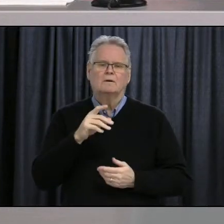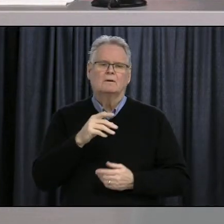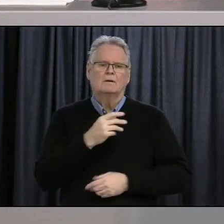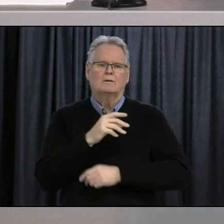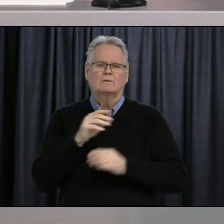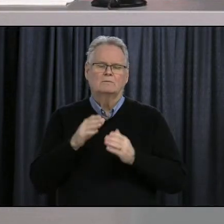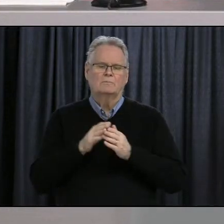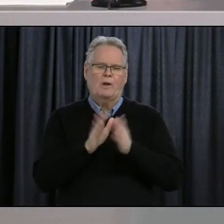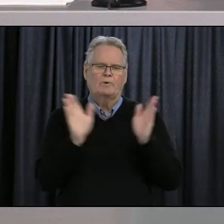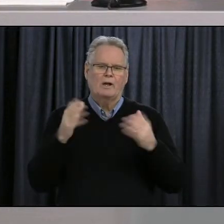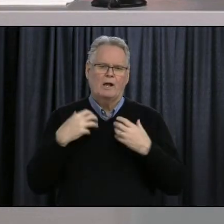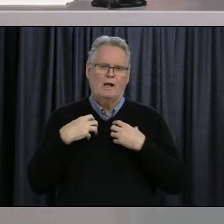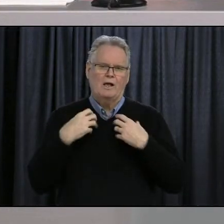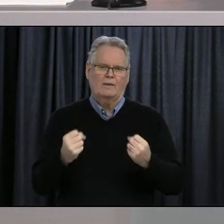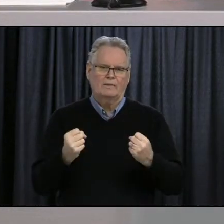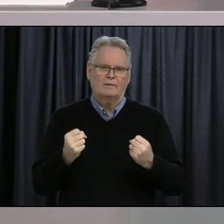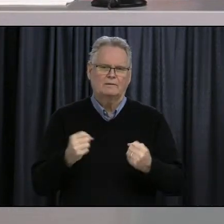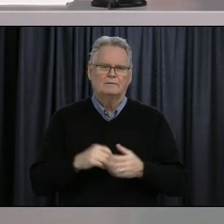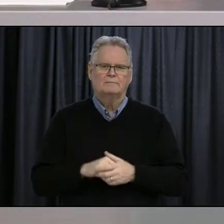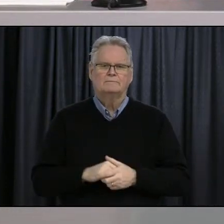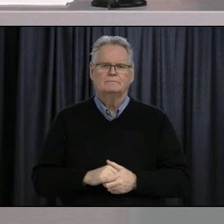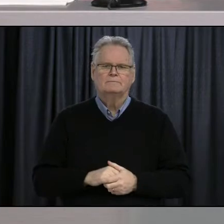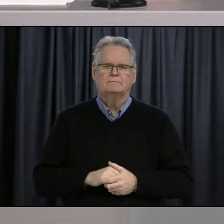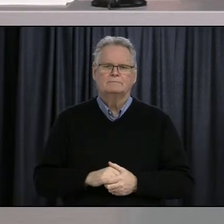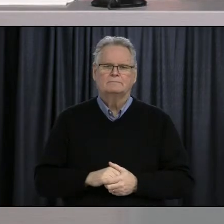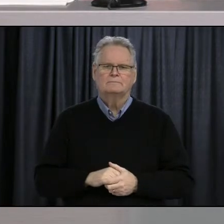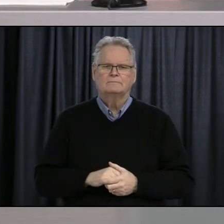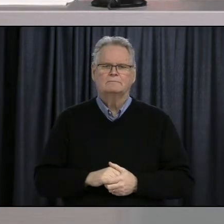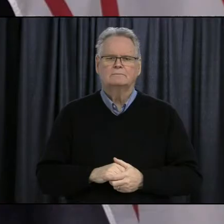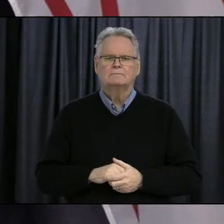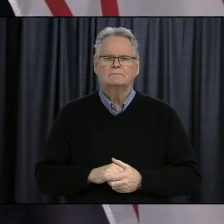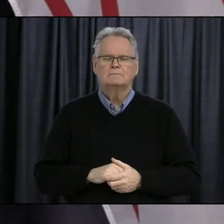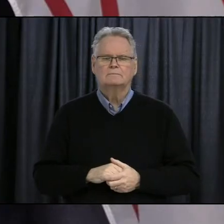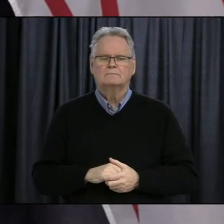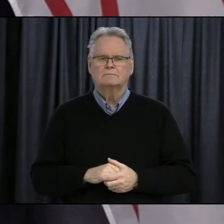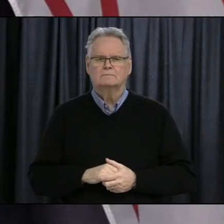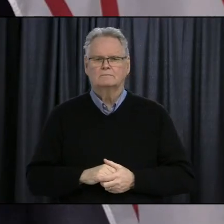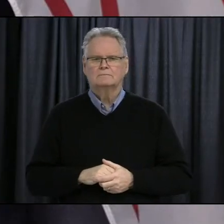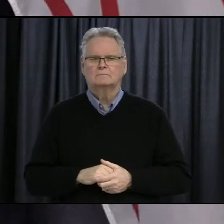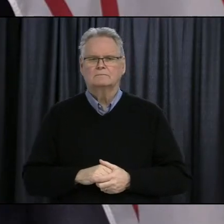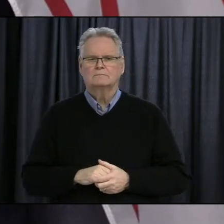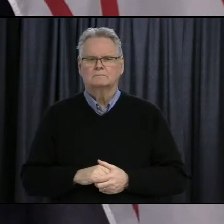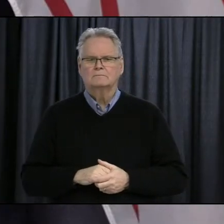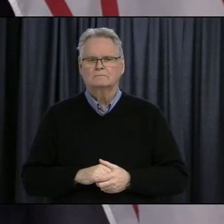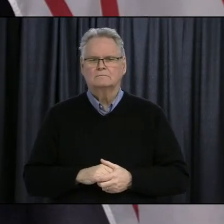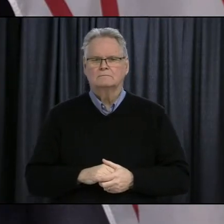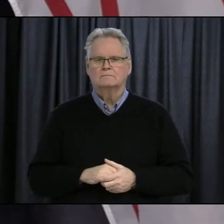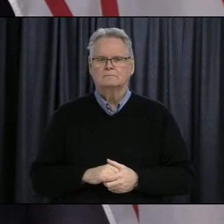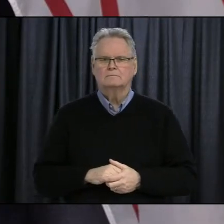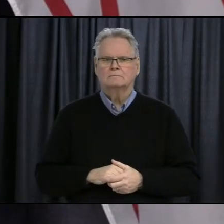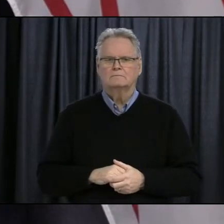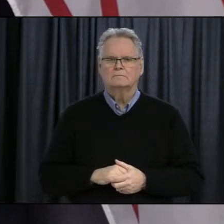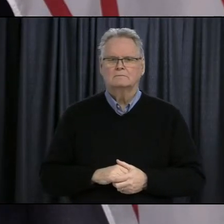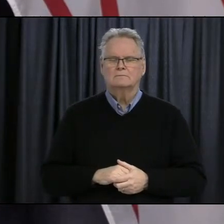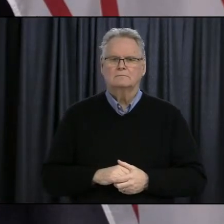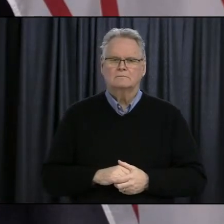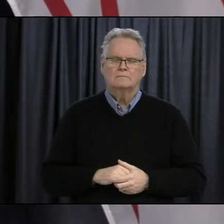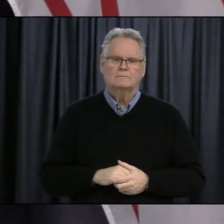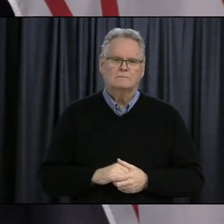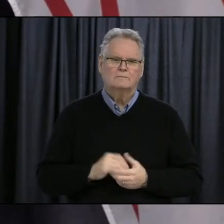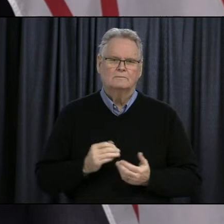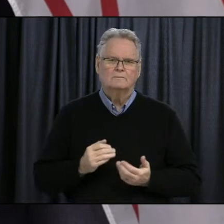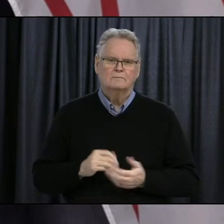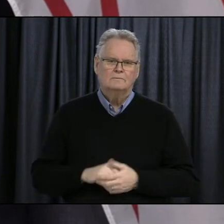the other day. Do you want to go ahead, Dr. Fitzgerald? Sure. So certainly, we know that what